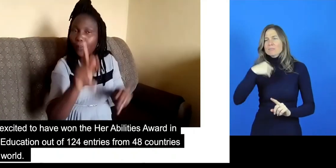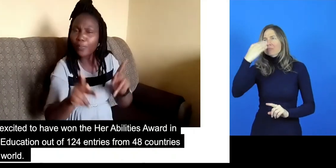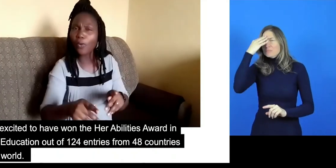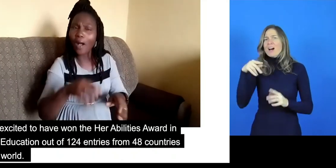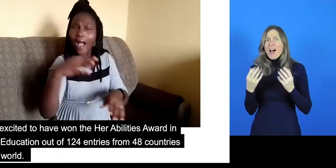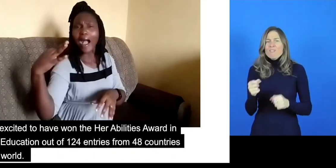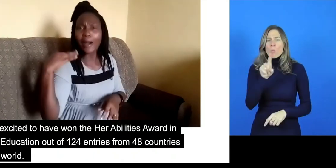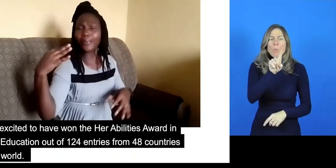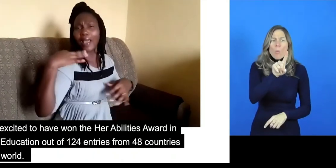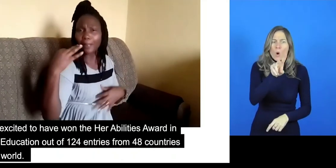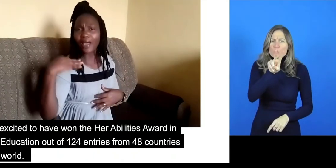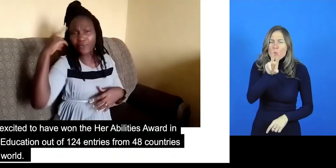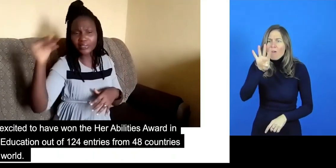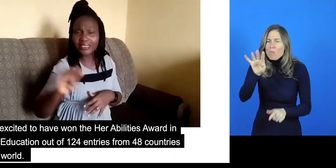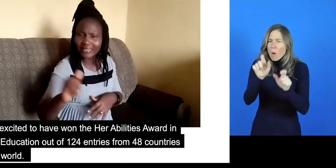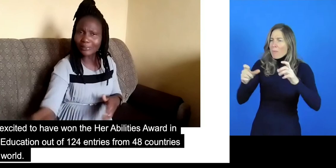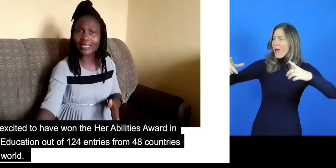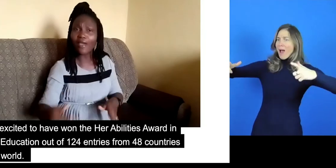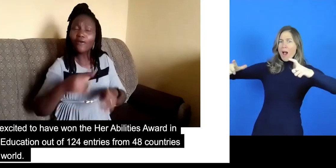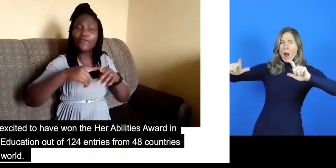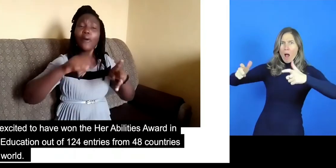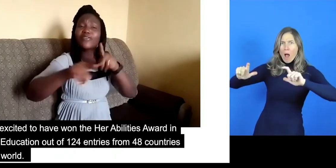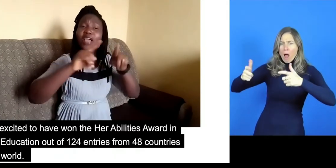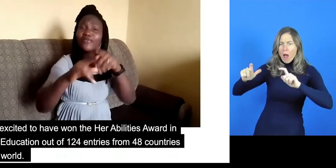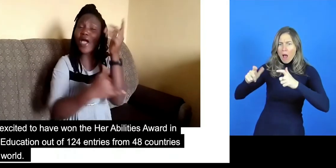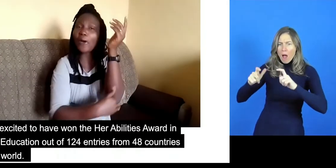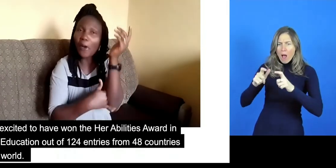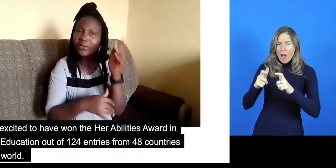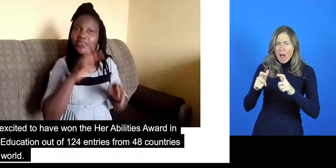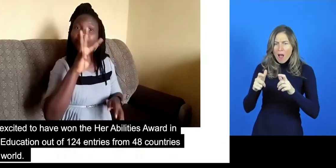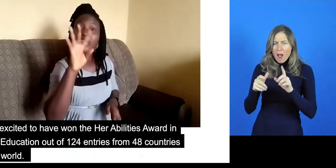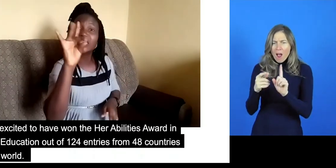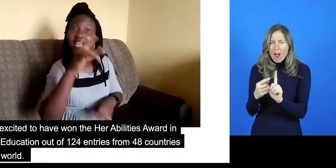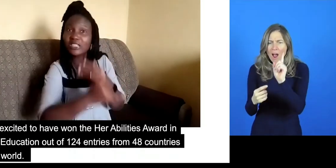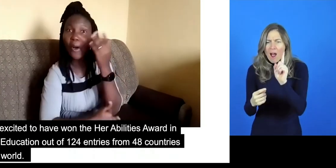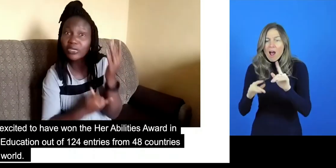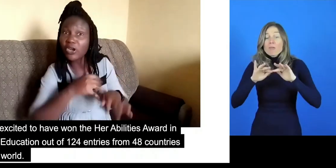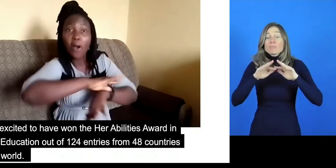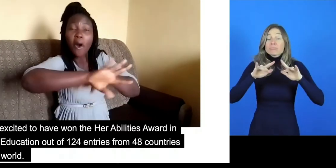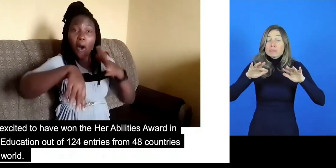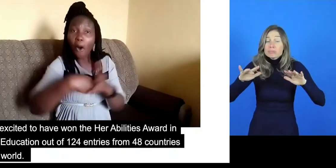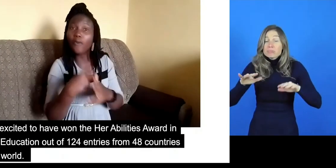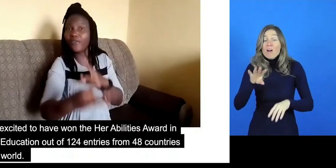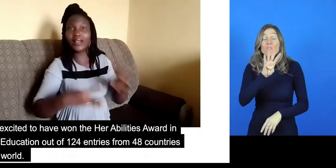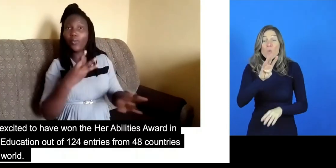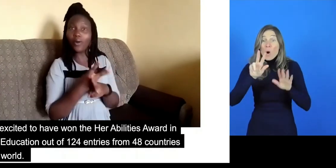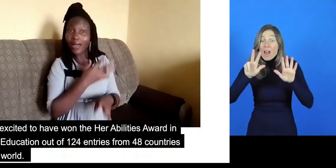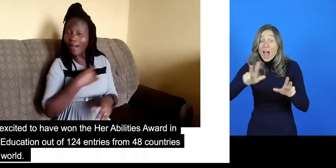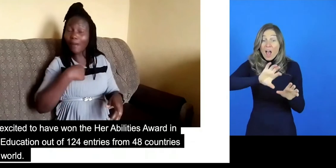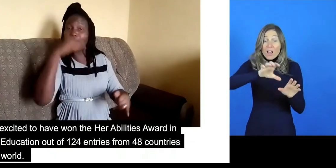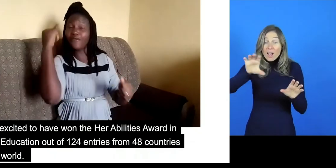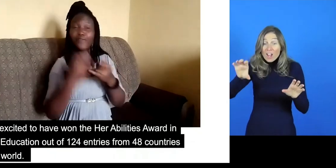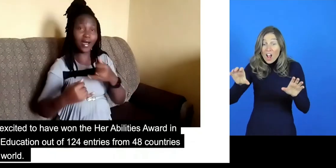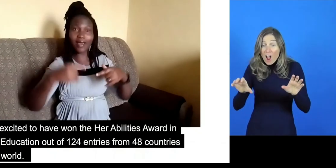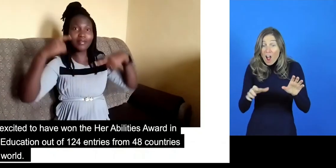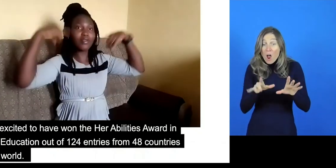124 people. I applied for the same thing from very rare country, first years country, all over the world.